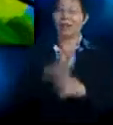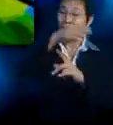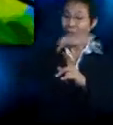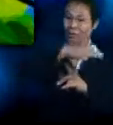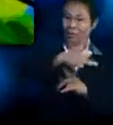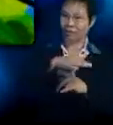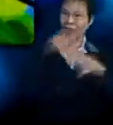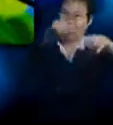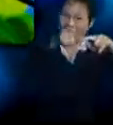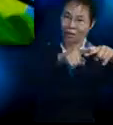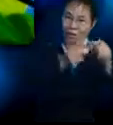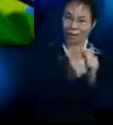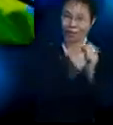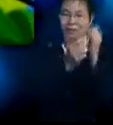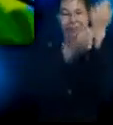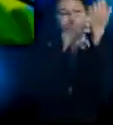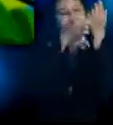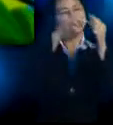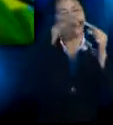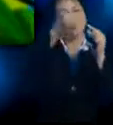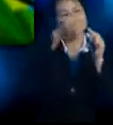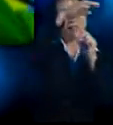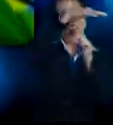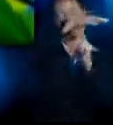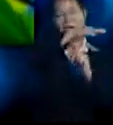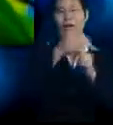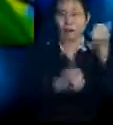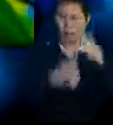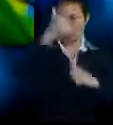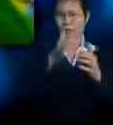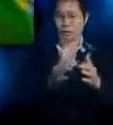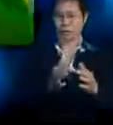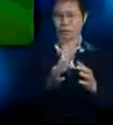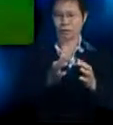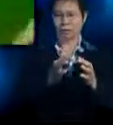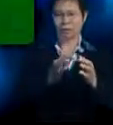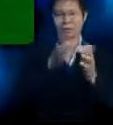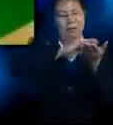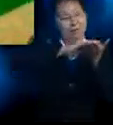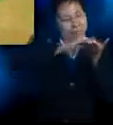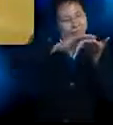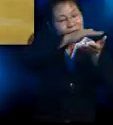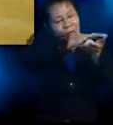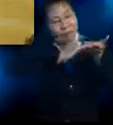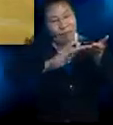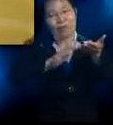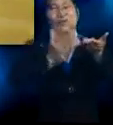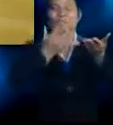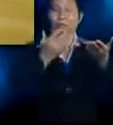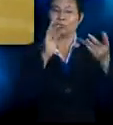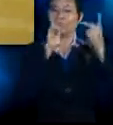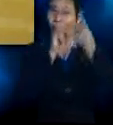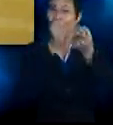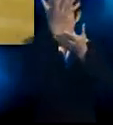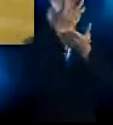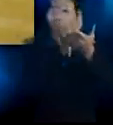Leaves are attached to the stem. Most leaves have large flat surface area which is suitable for absorbing